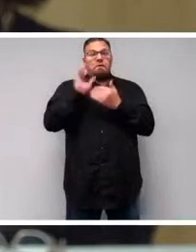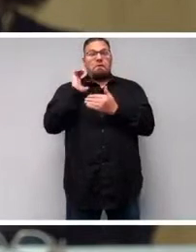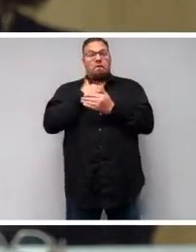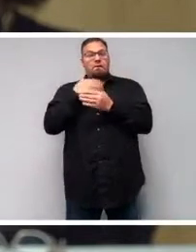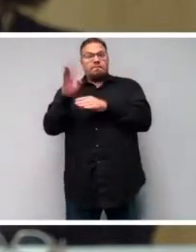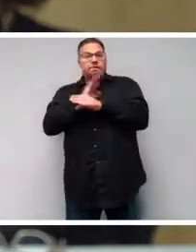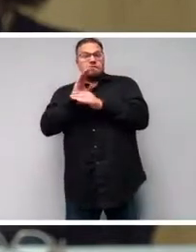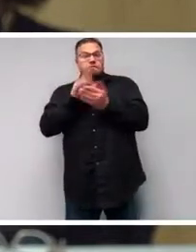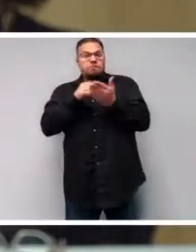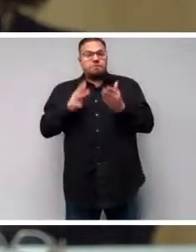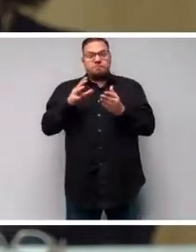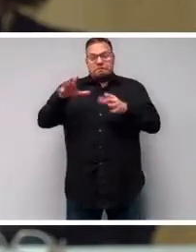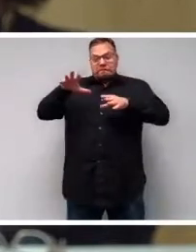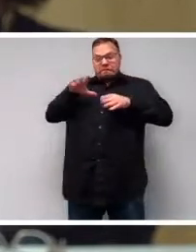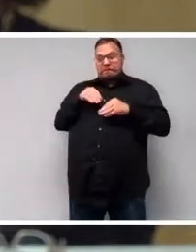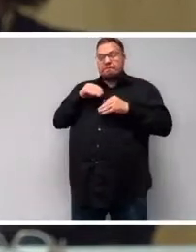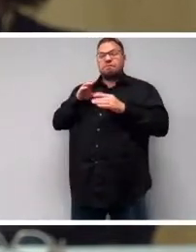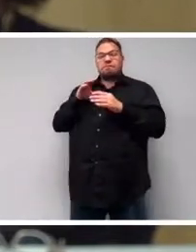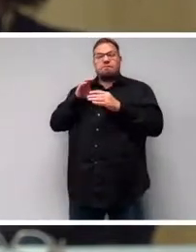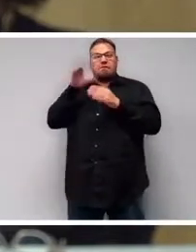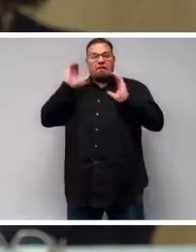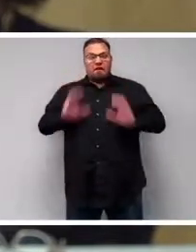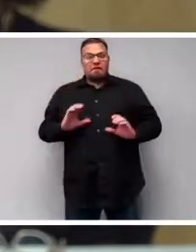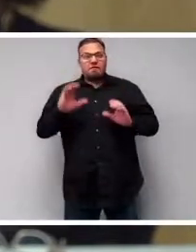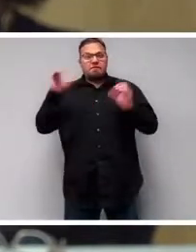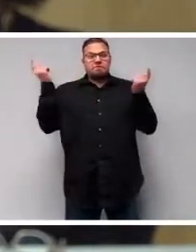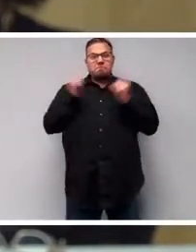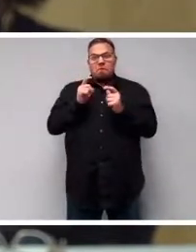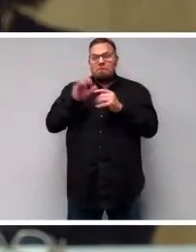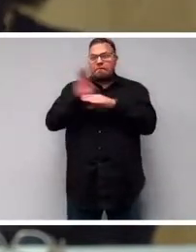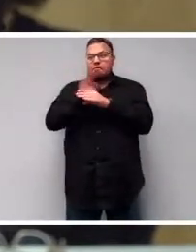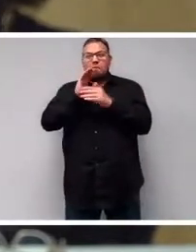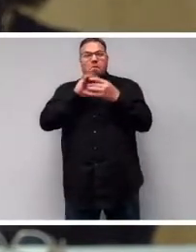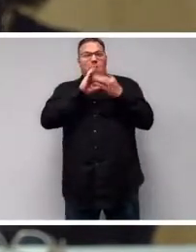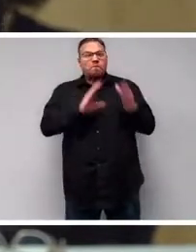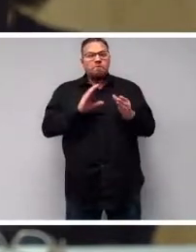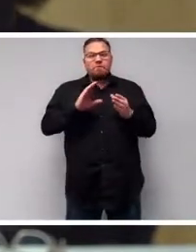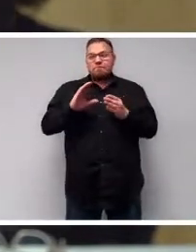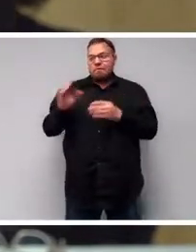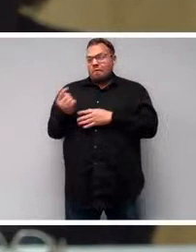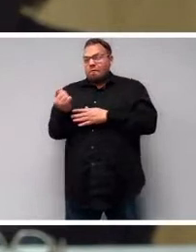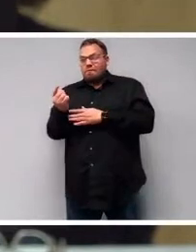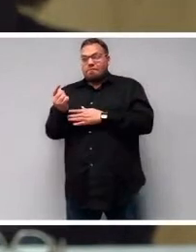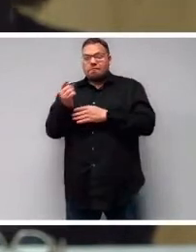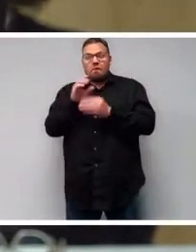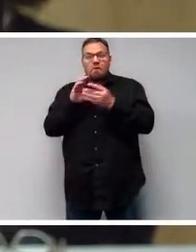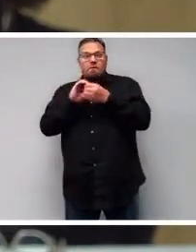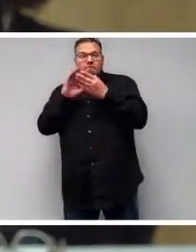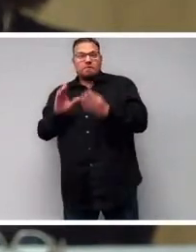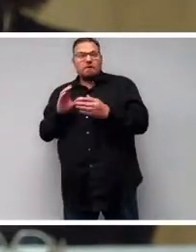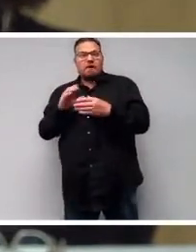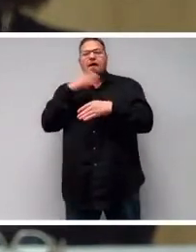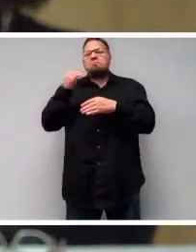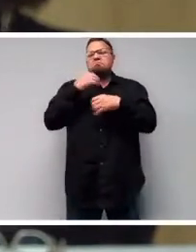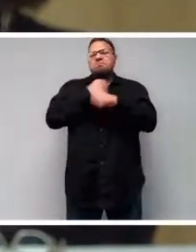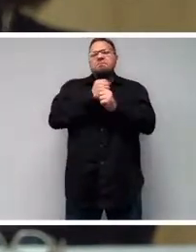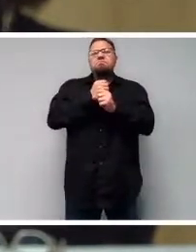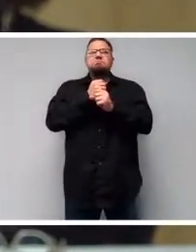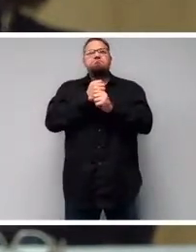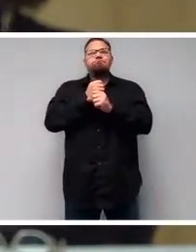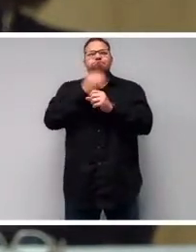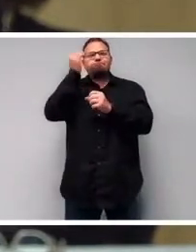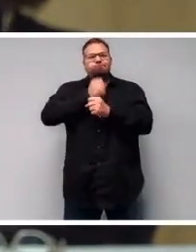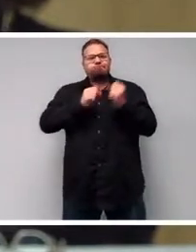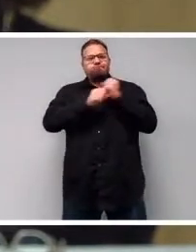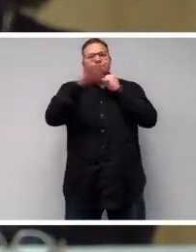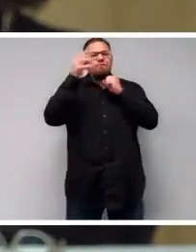on clients like small business owners and sole proprietors in the community, and they create multimedia content for them for things like